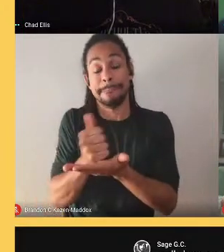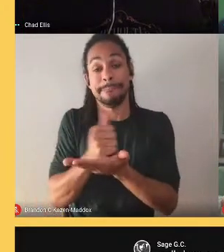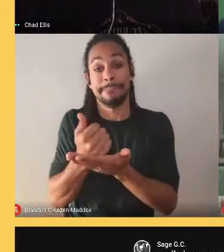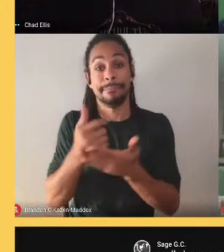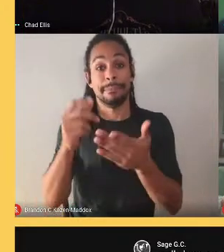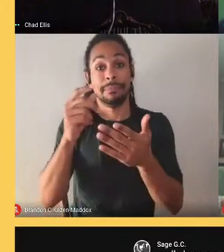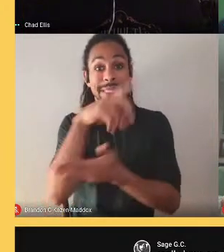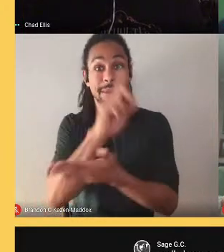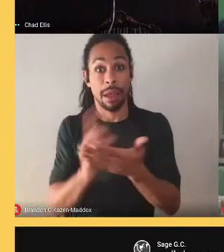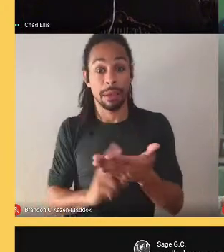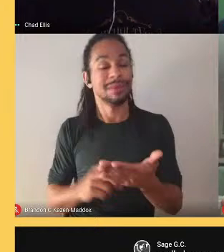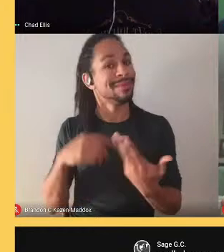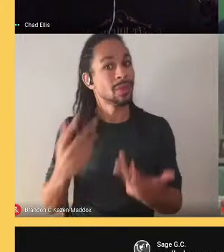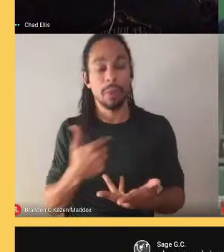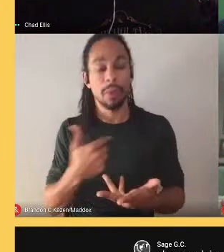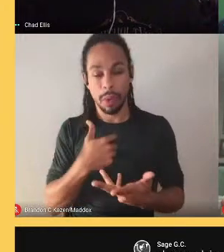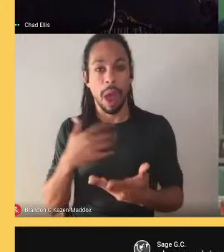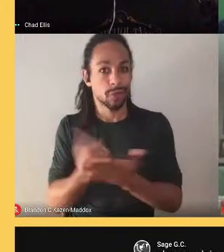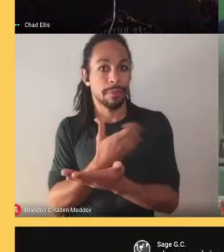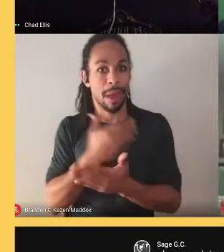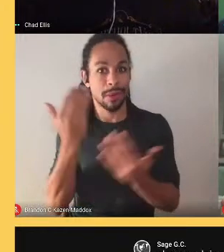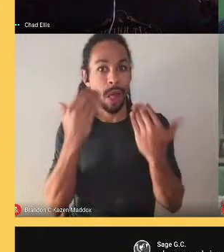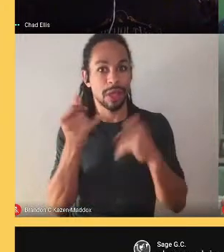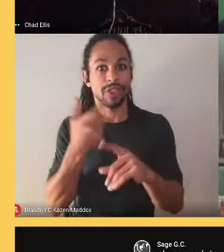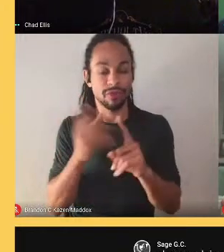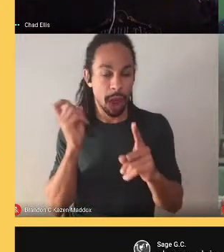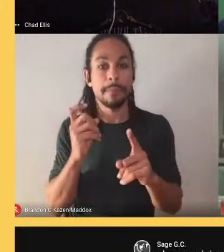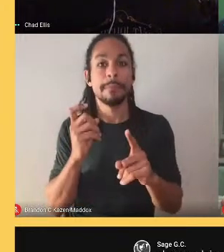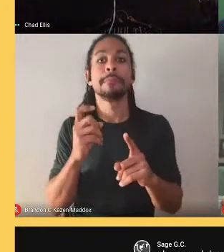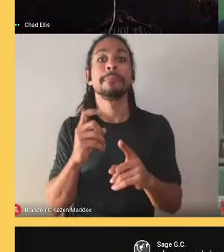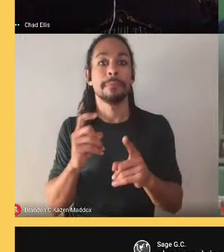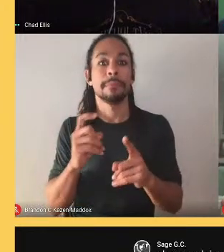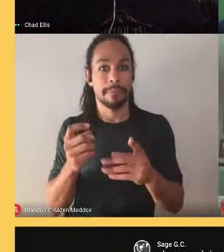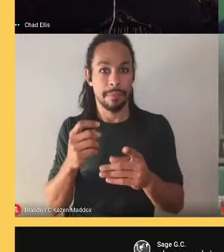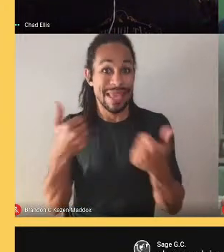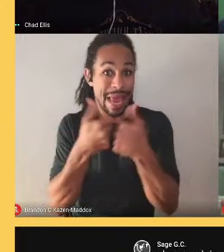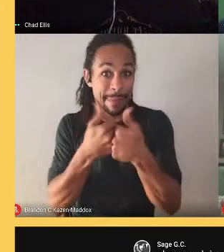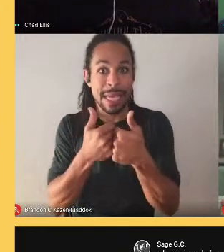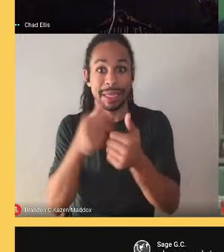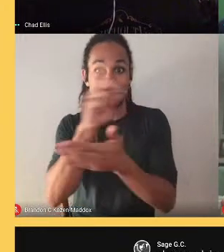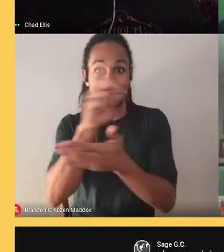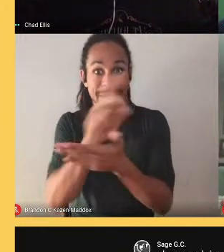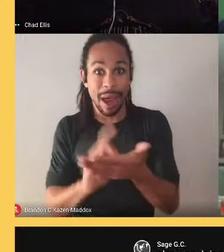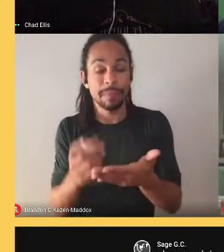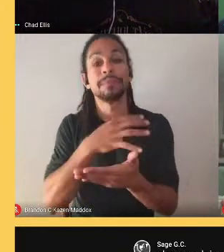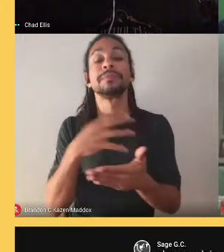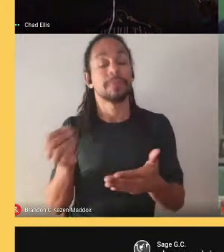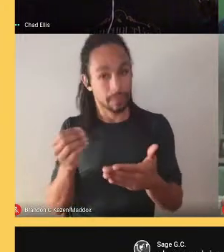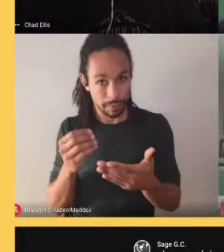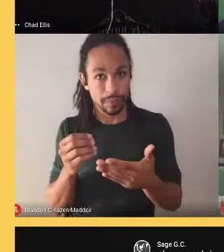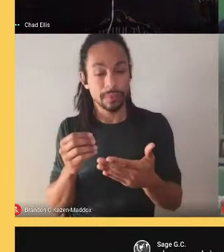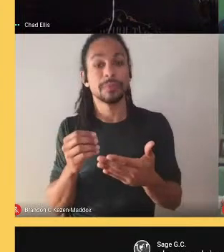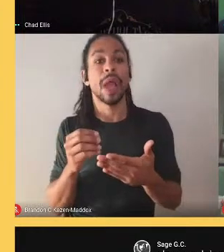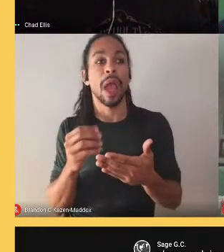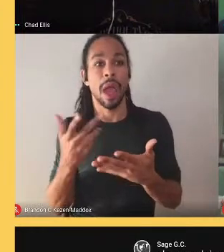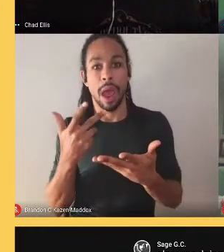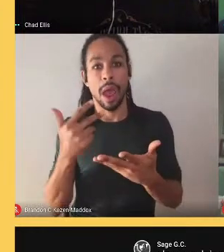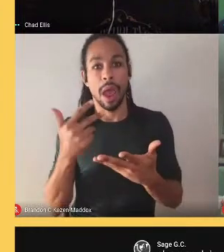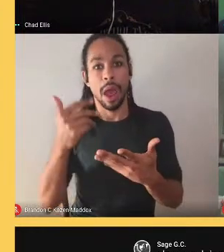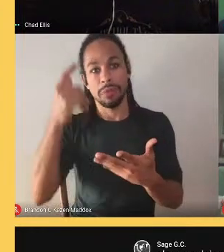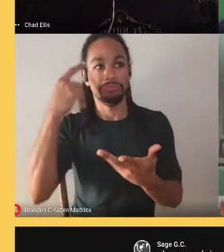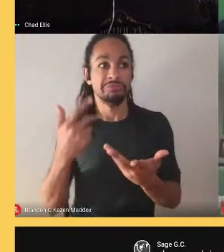in video games and kind of put that into what we do. And also with improv, we're a bunch